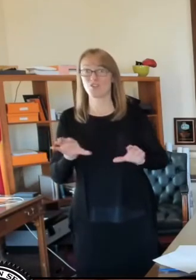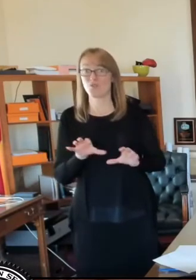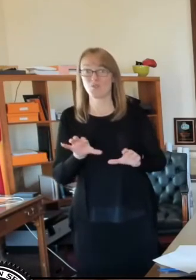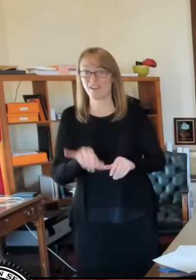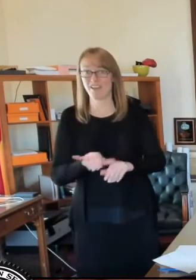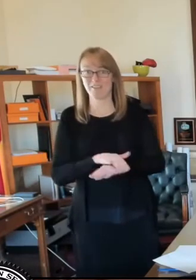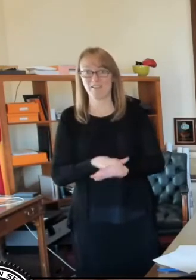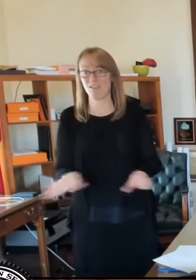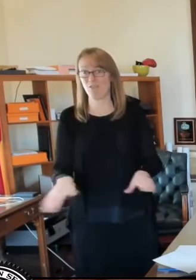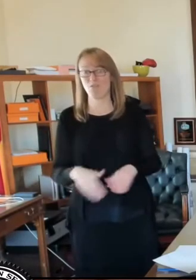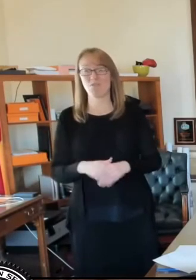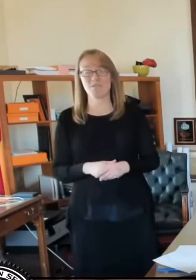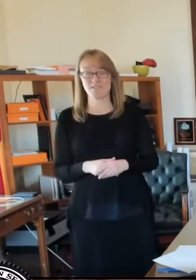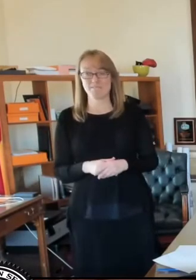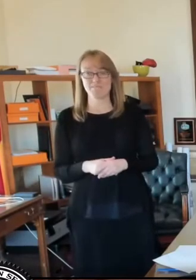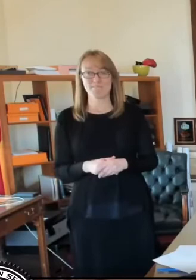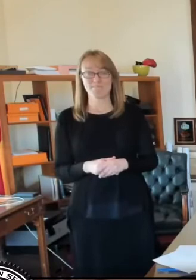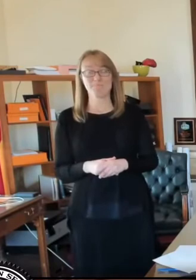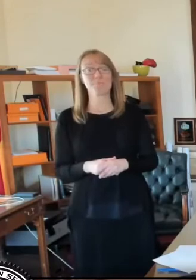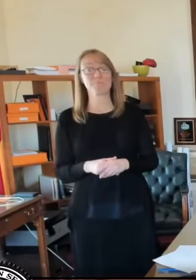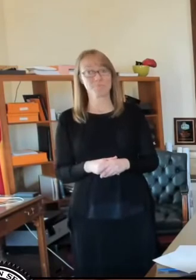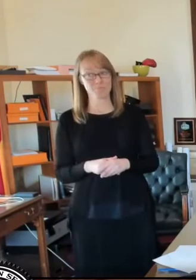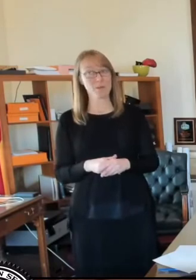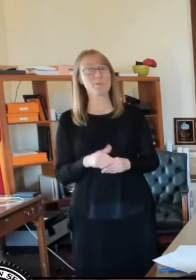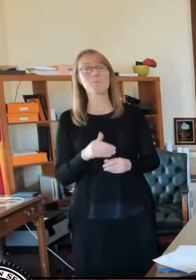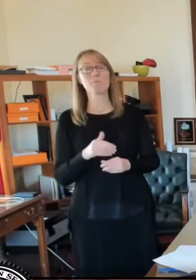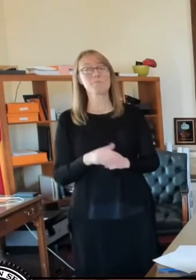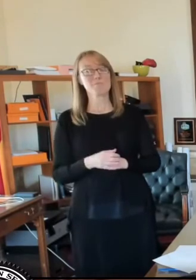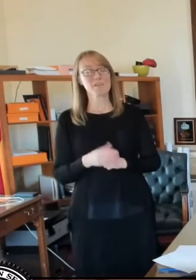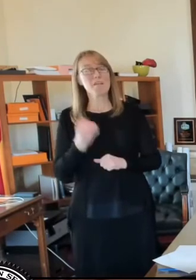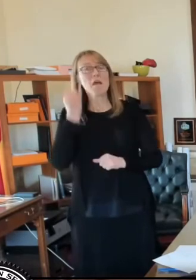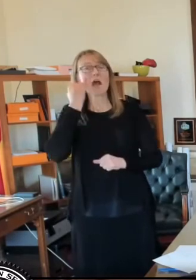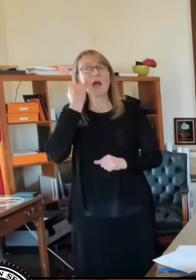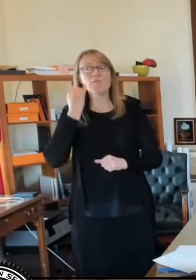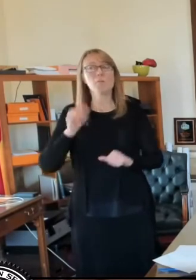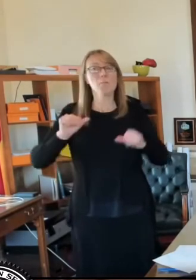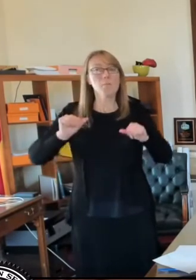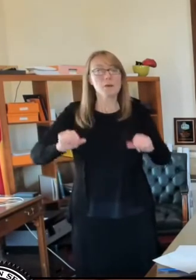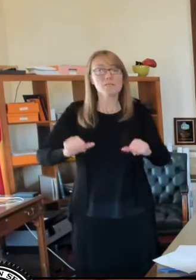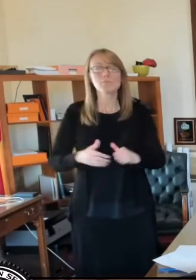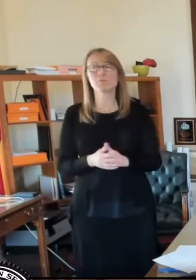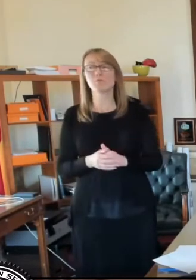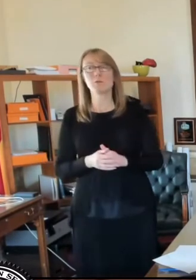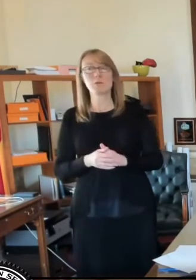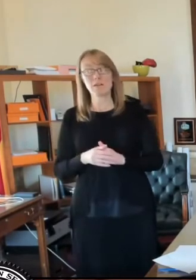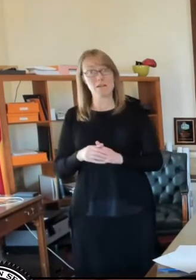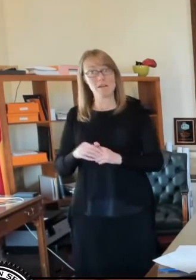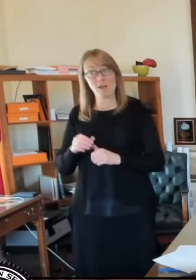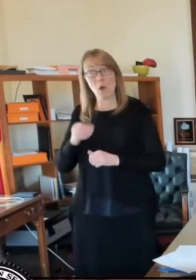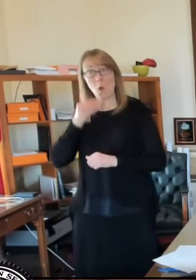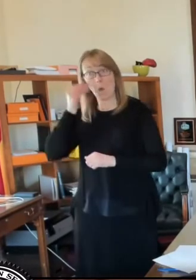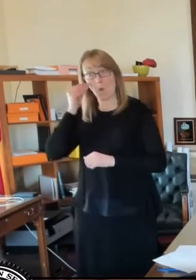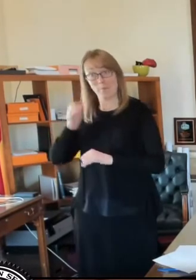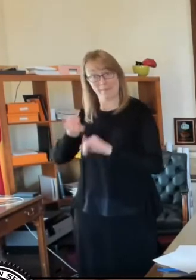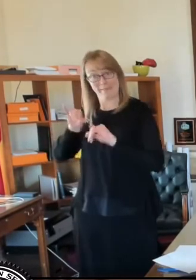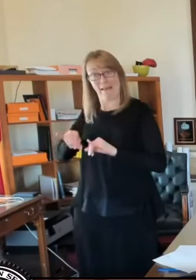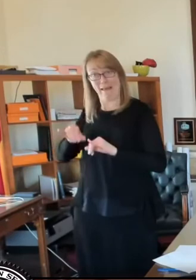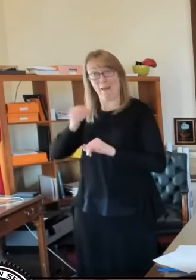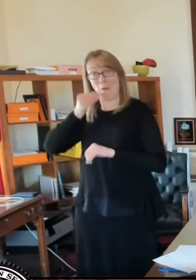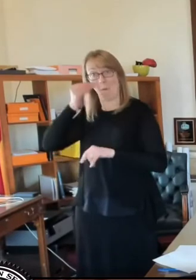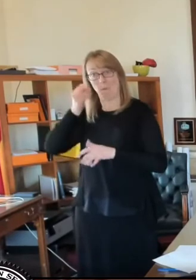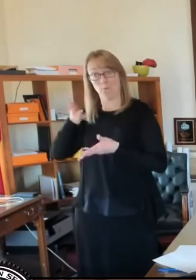we can all just stay home except when we need to go out, do your shopping